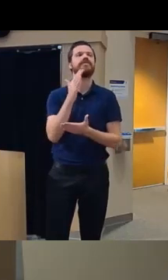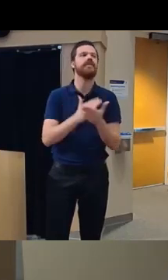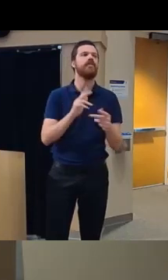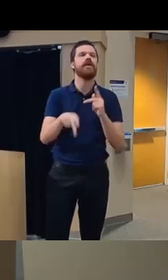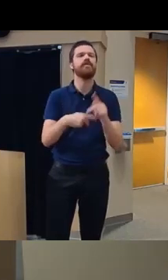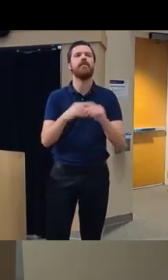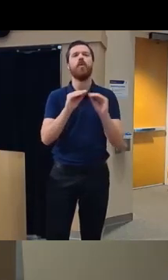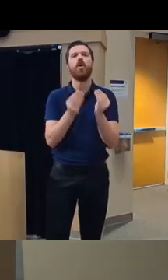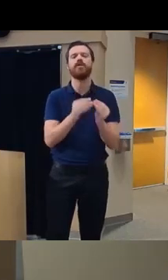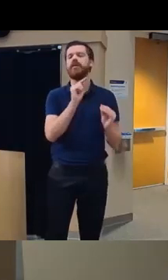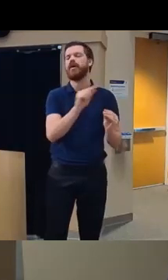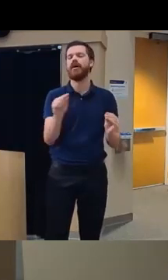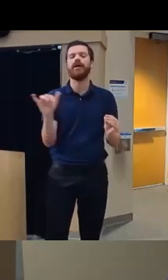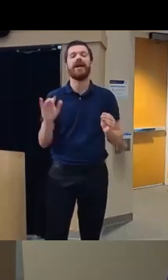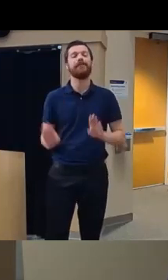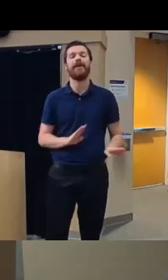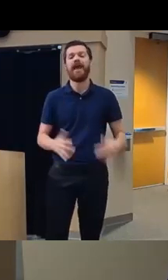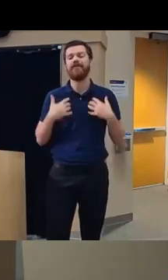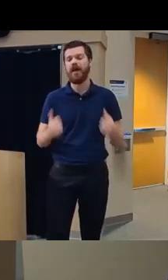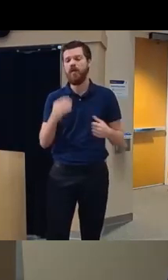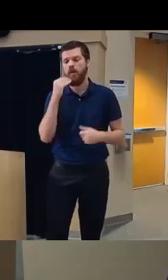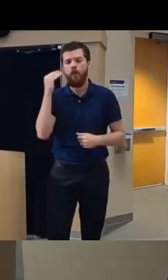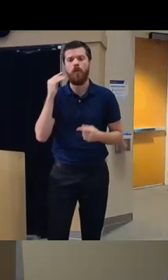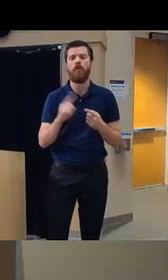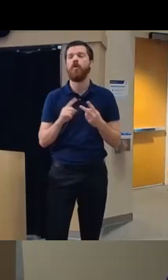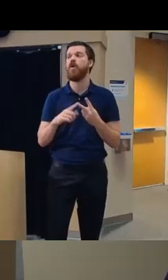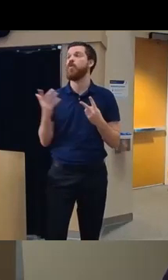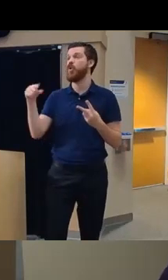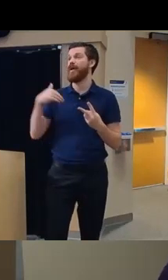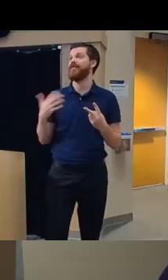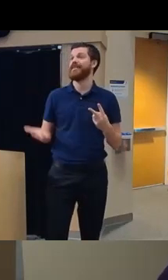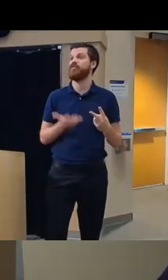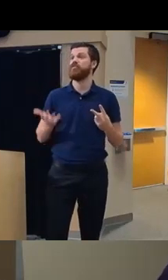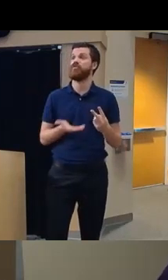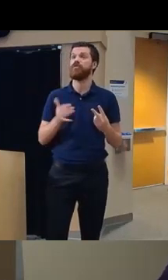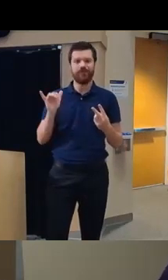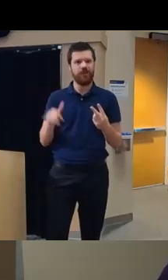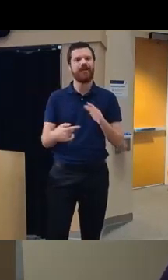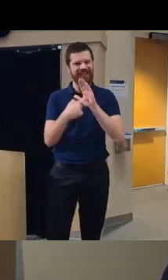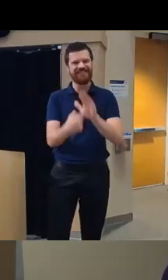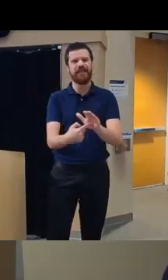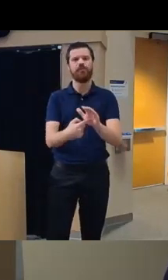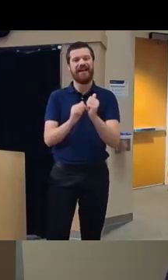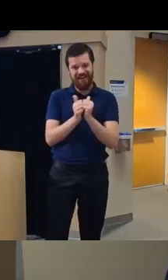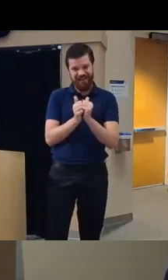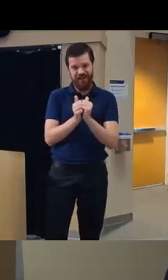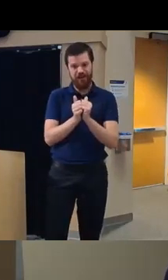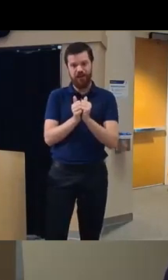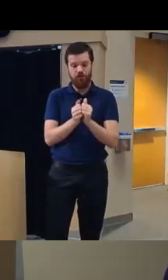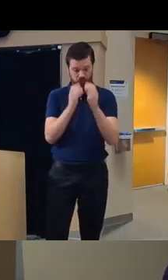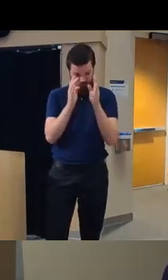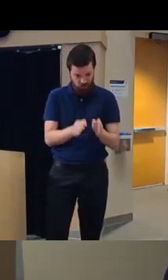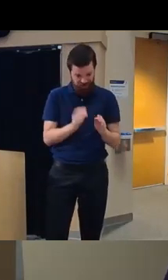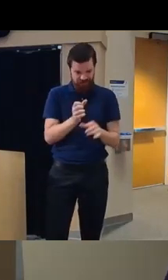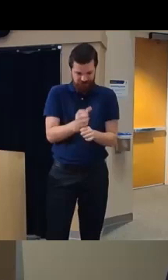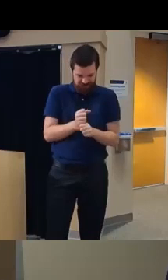of organizations that like behavioral health homes or what you all have here are examples of ways that someone could be